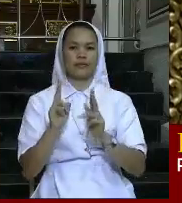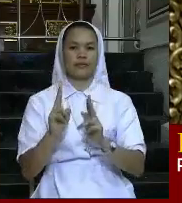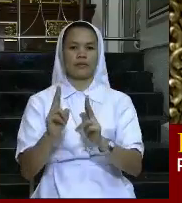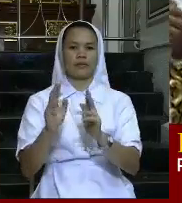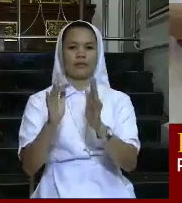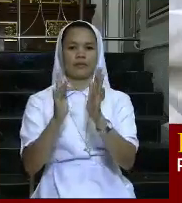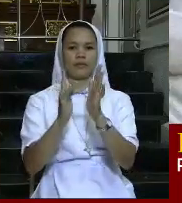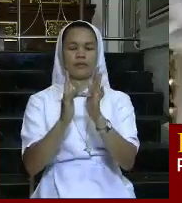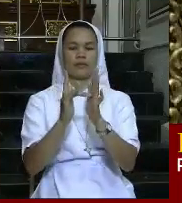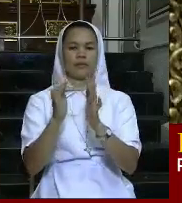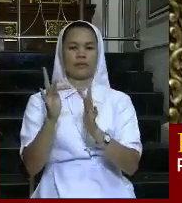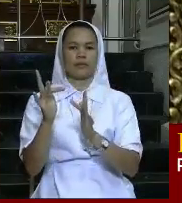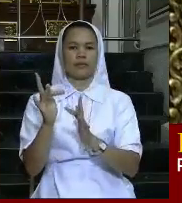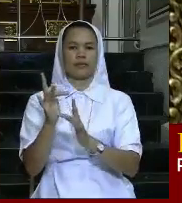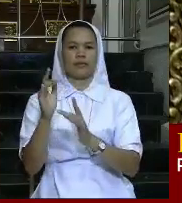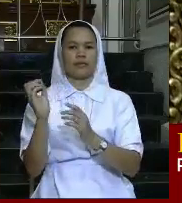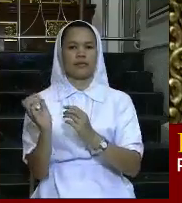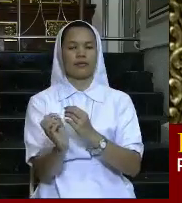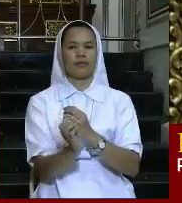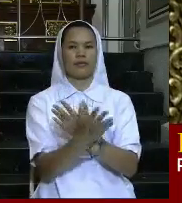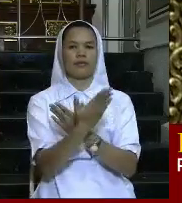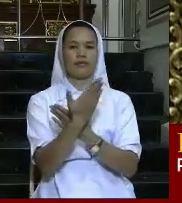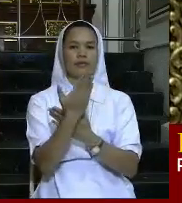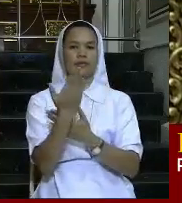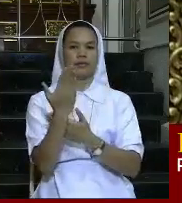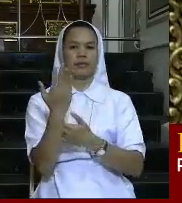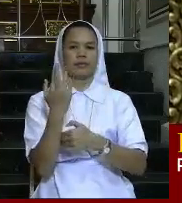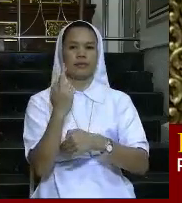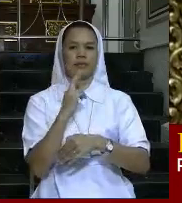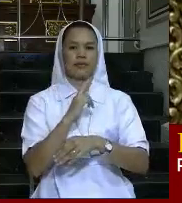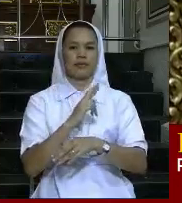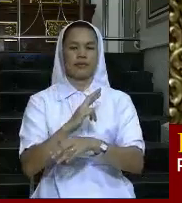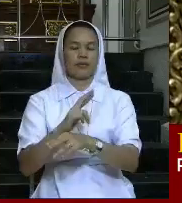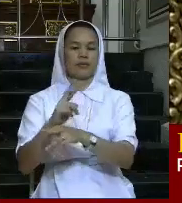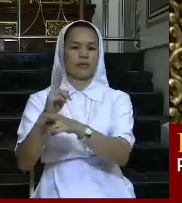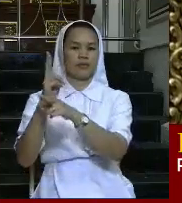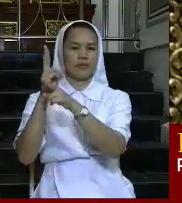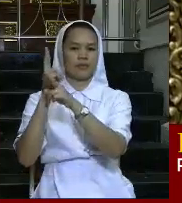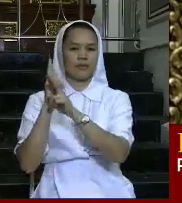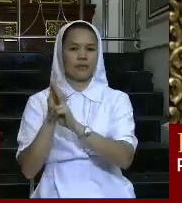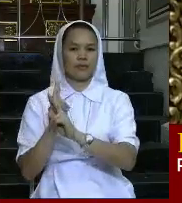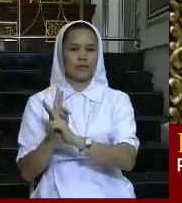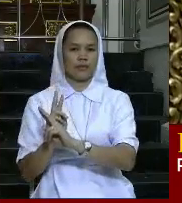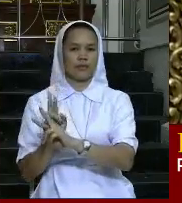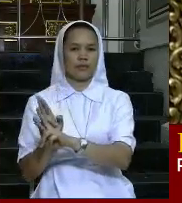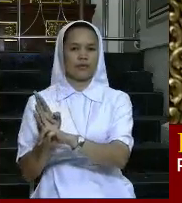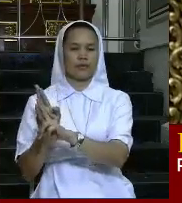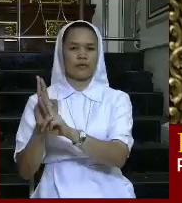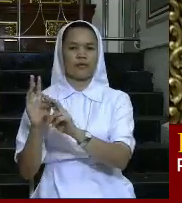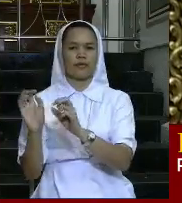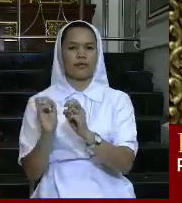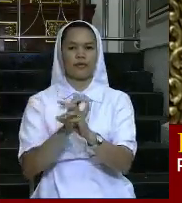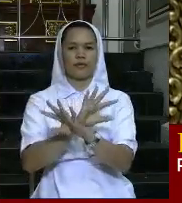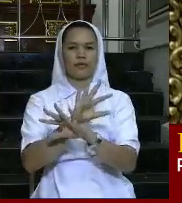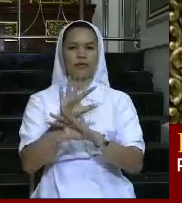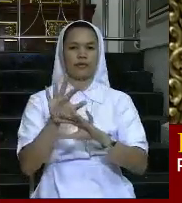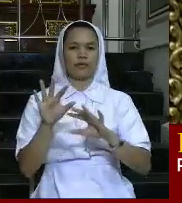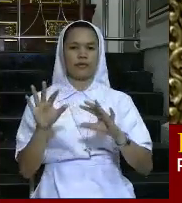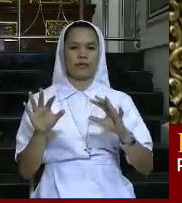Jesus, oh Jesus, you are the answer